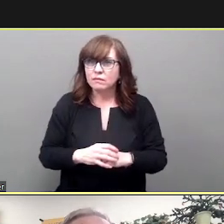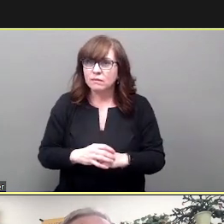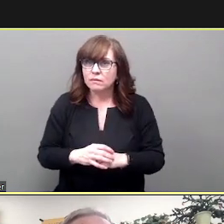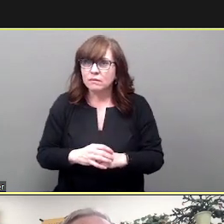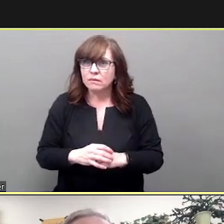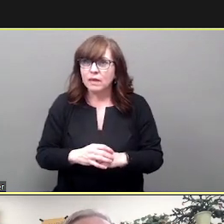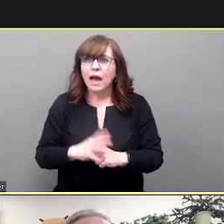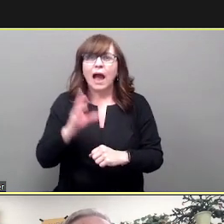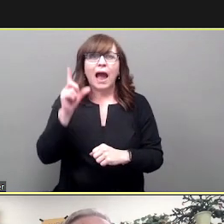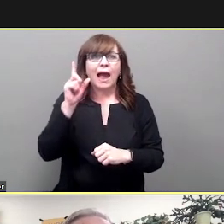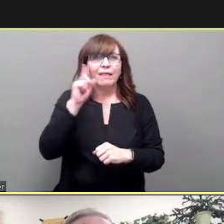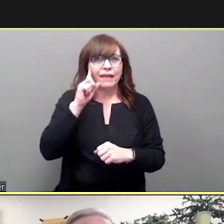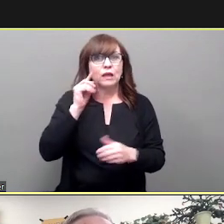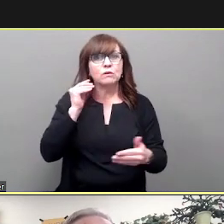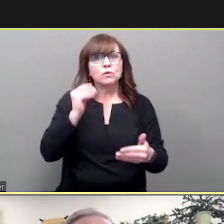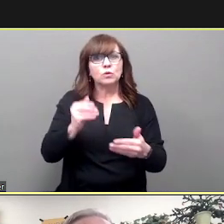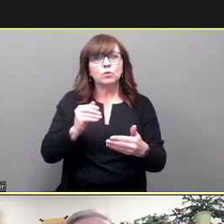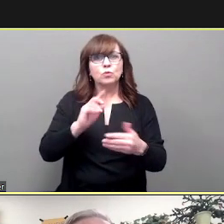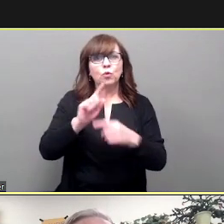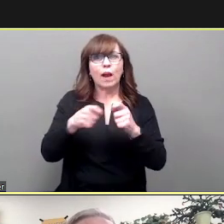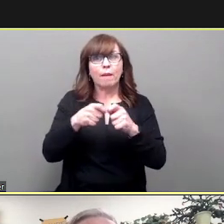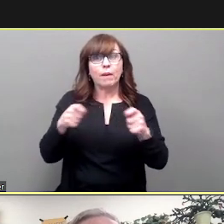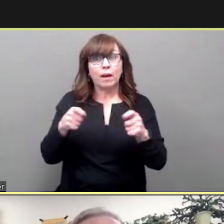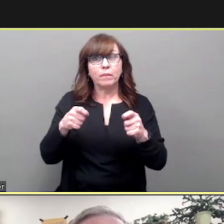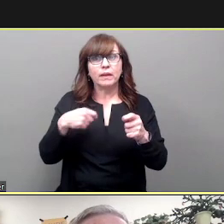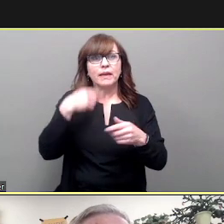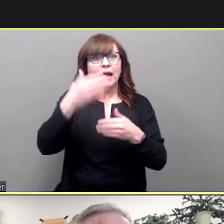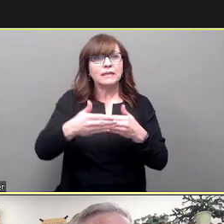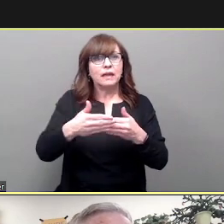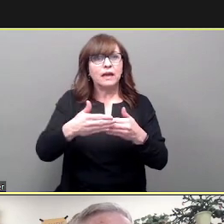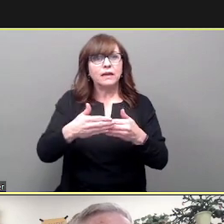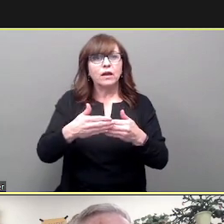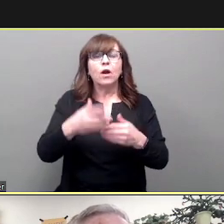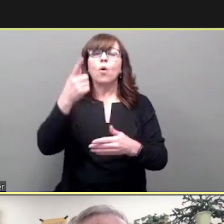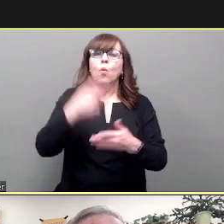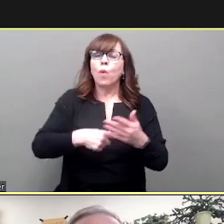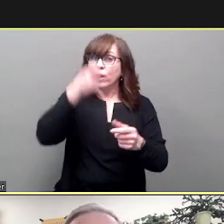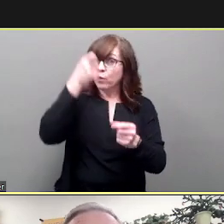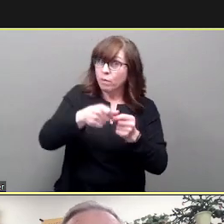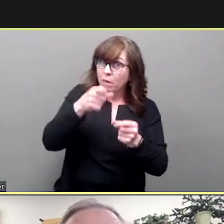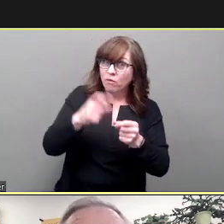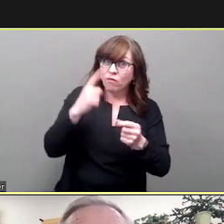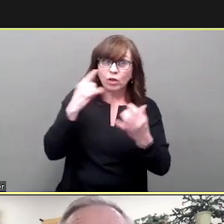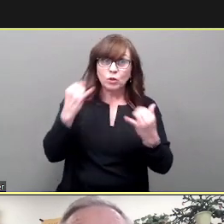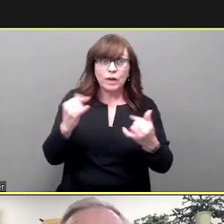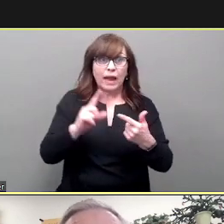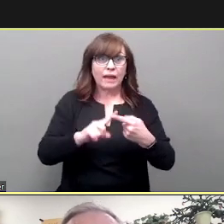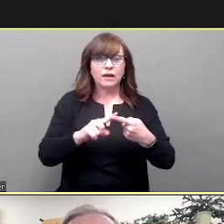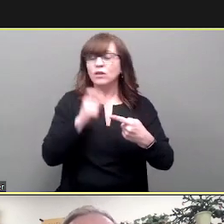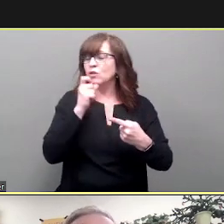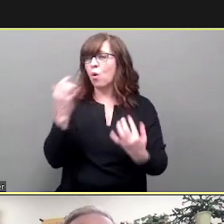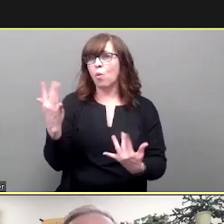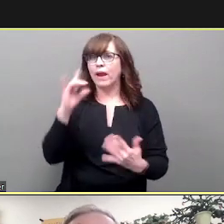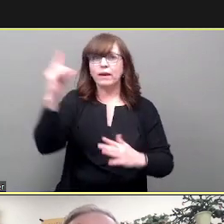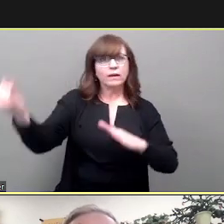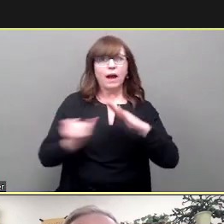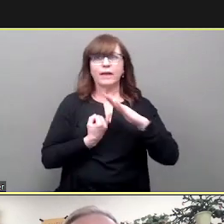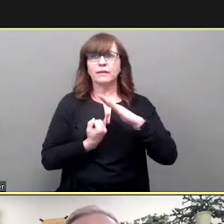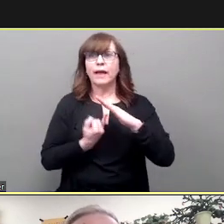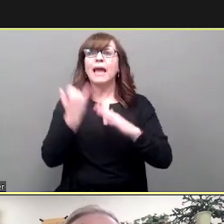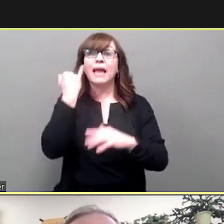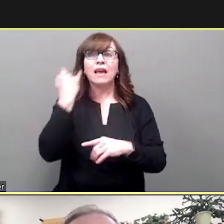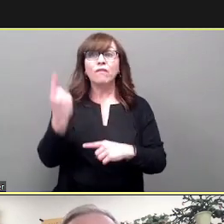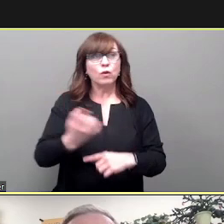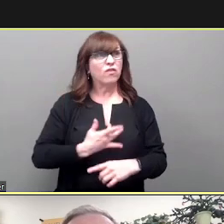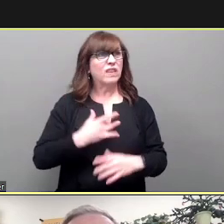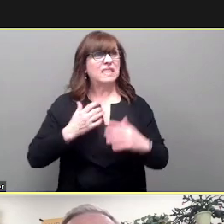wrap it up. So next slide, please. So the takeaway messages for today: don't wait, isolate. If you have symptoms, don't